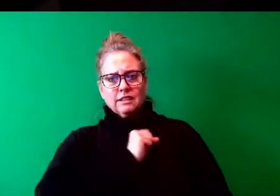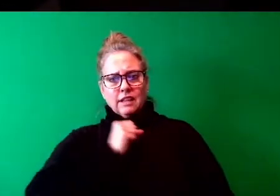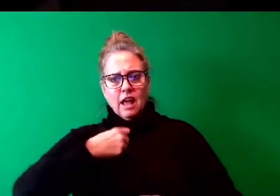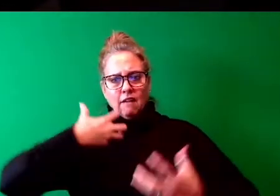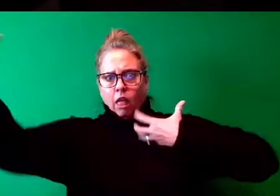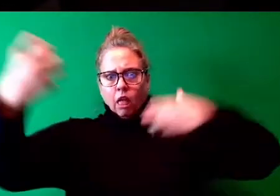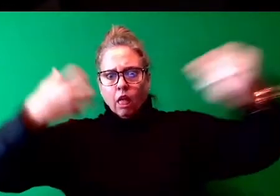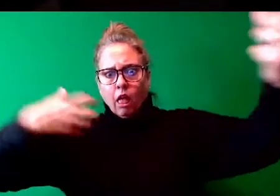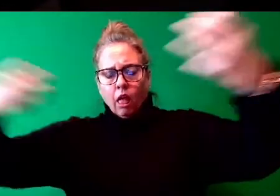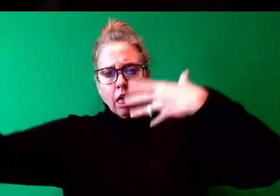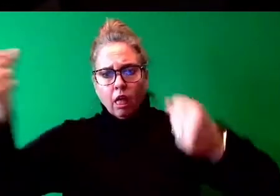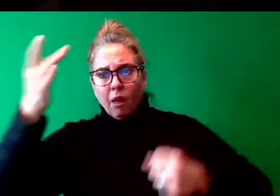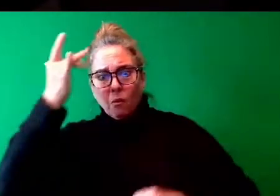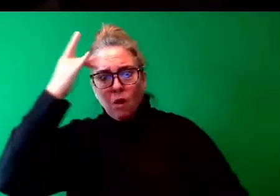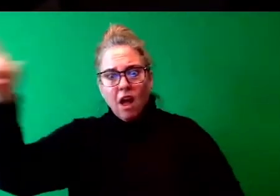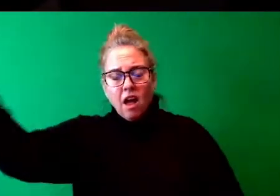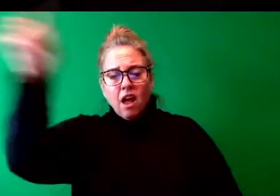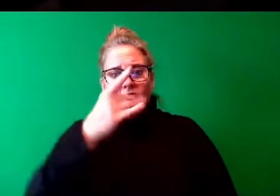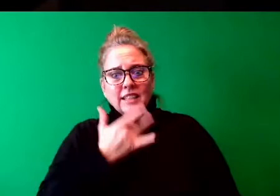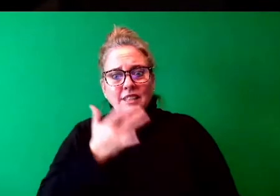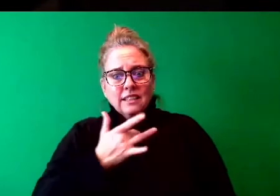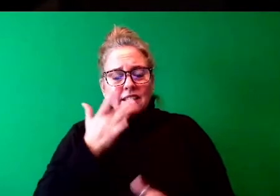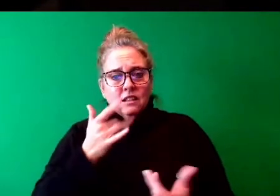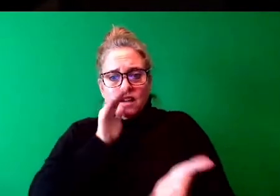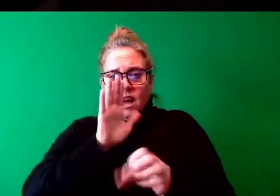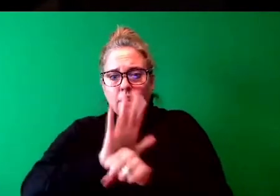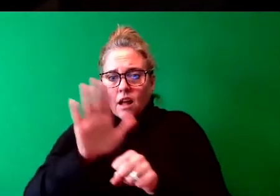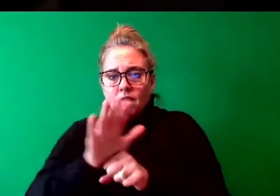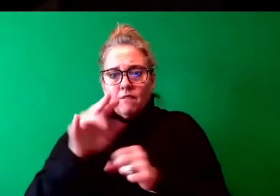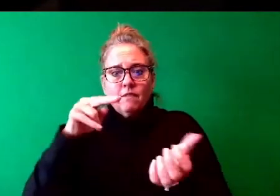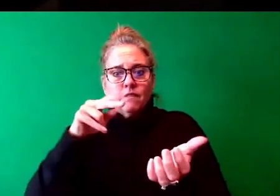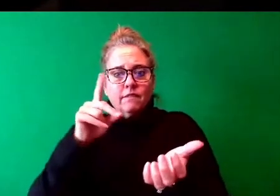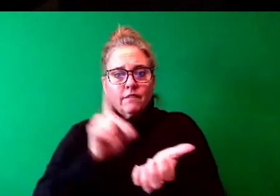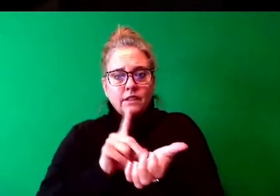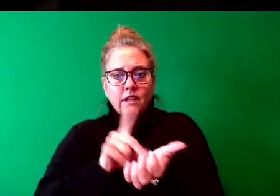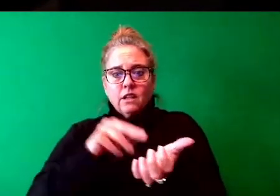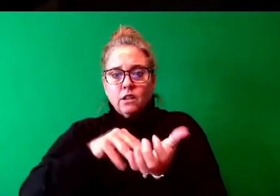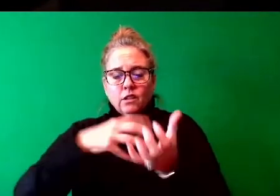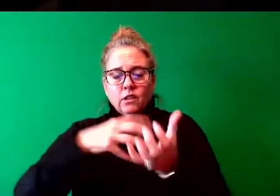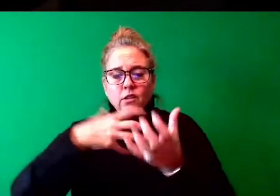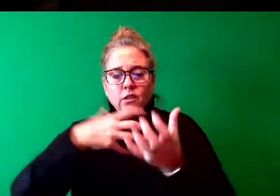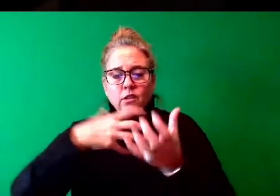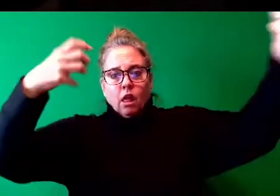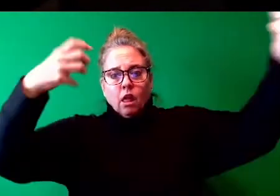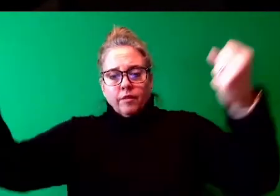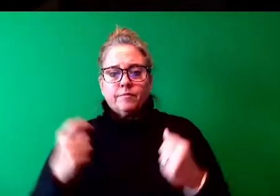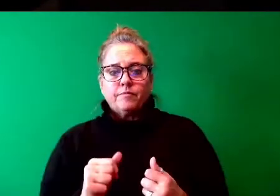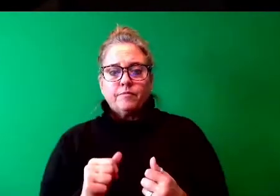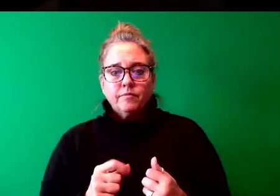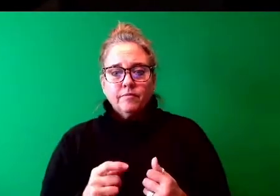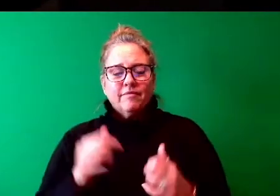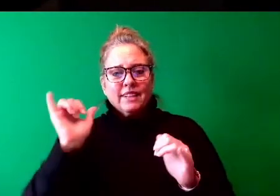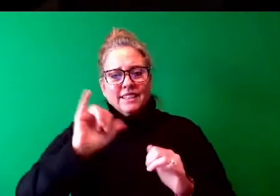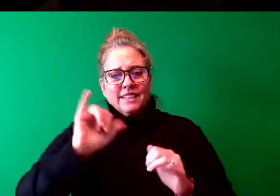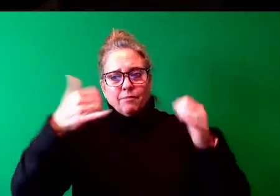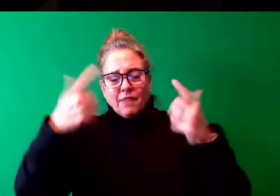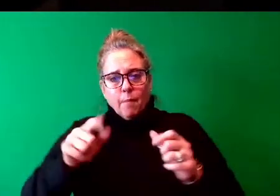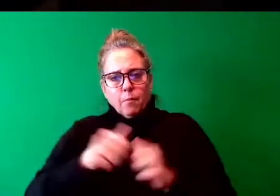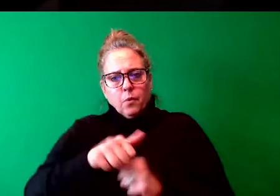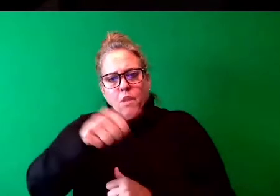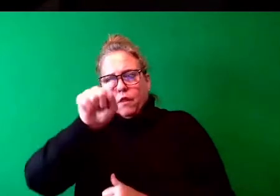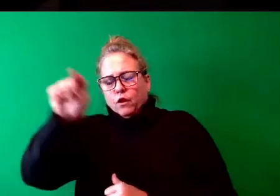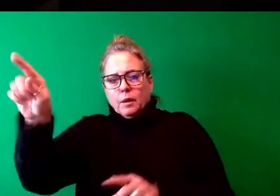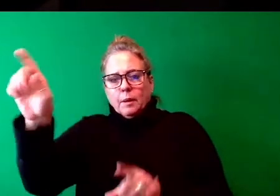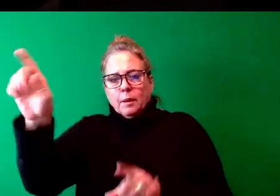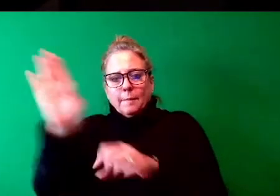We're seeing that, and it's not just healthcare, although healthcare is the tip of the spear, we see it across the board in many other